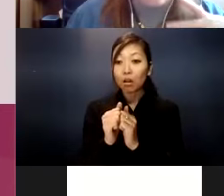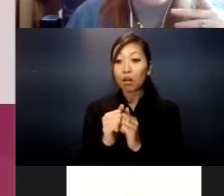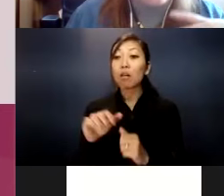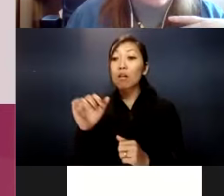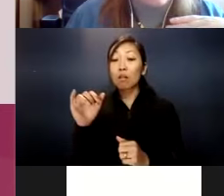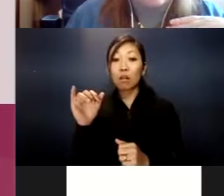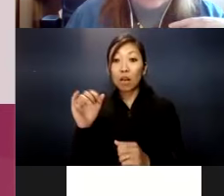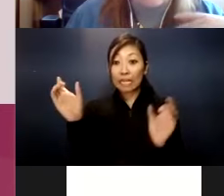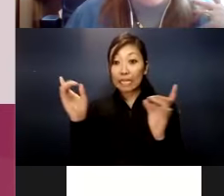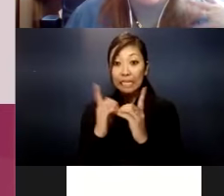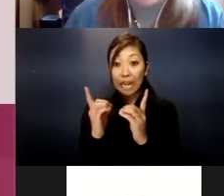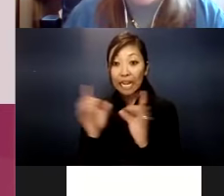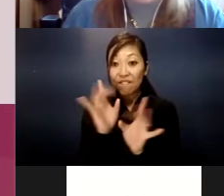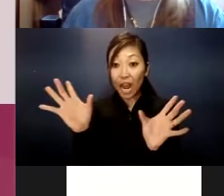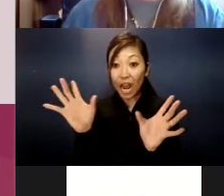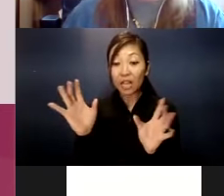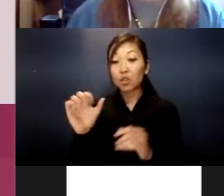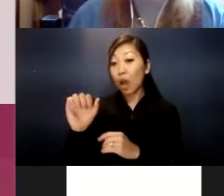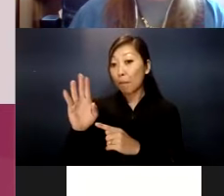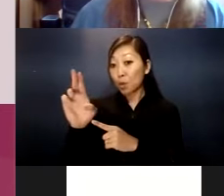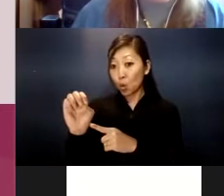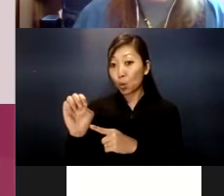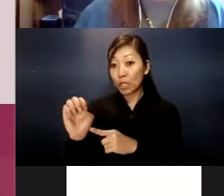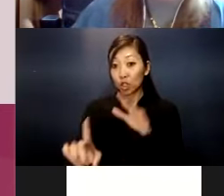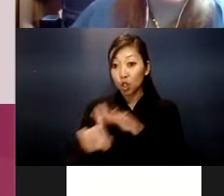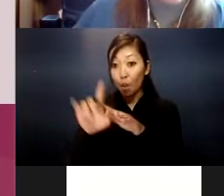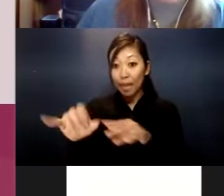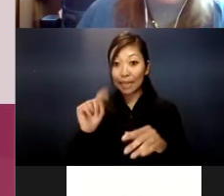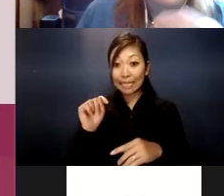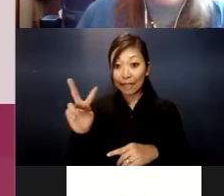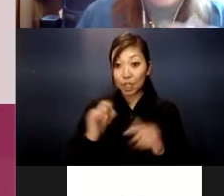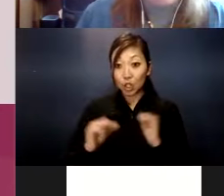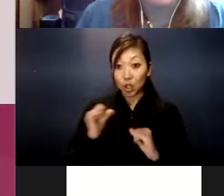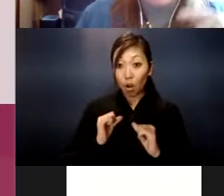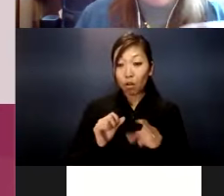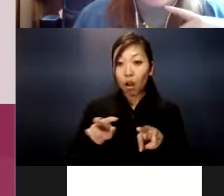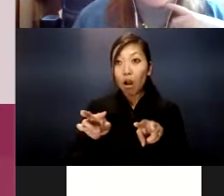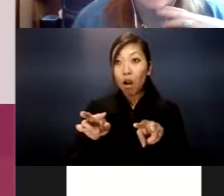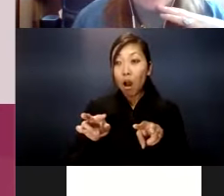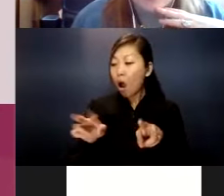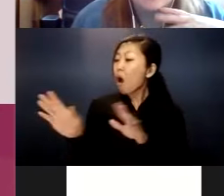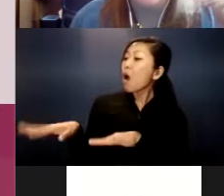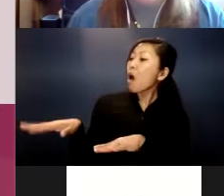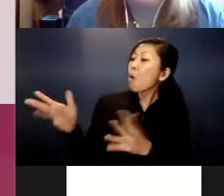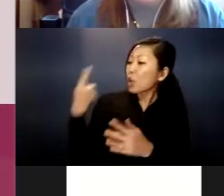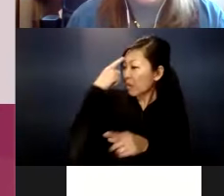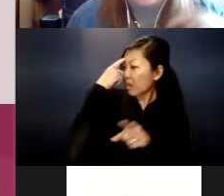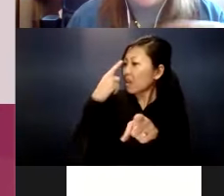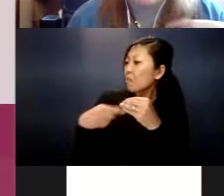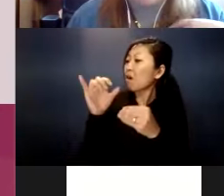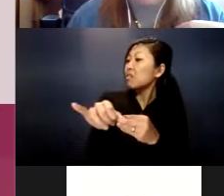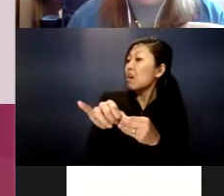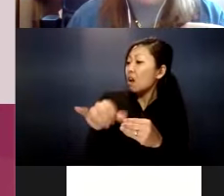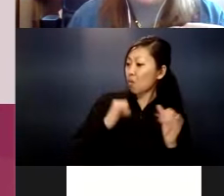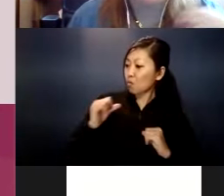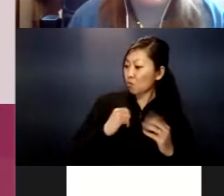dating violence or abuse is kind of a prevalent theme, you can turn to the young person and say, hey, what are you thinking about